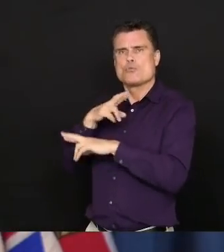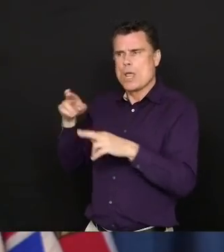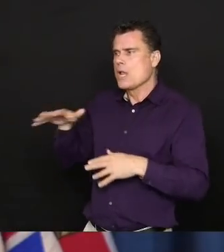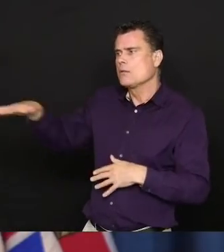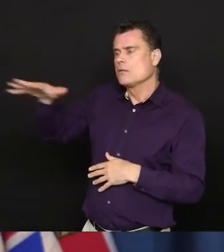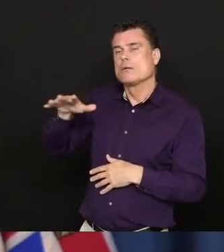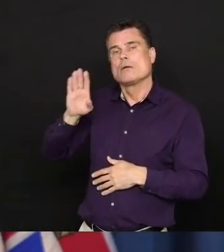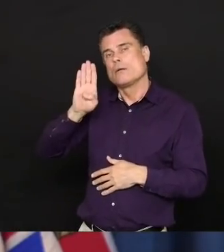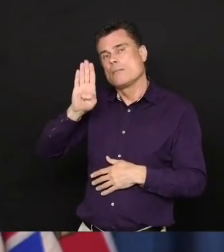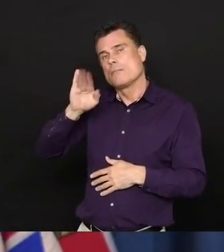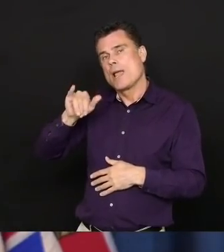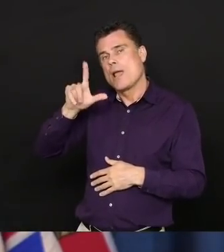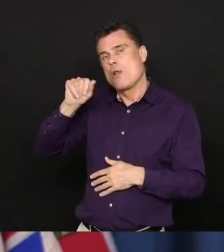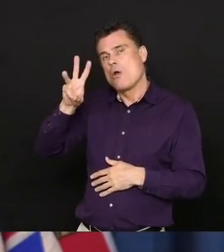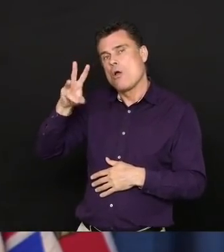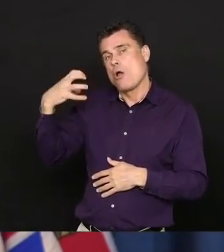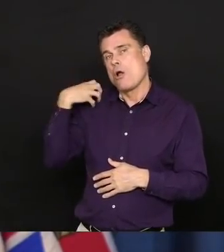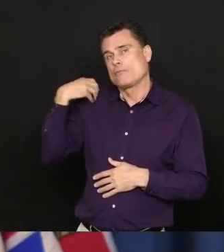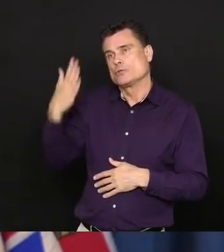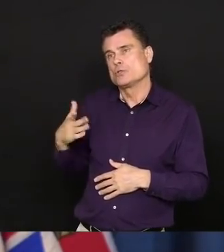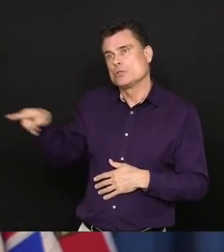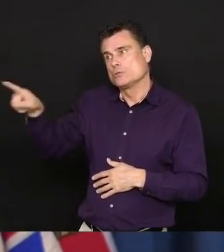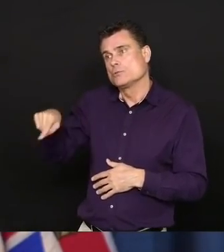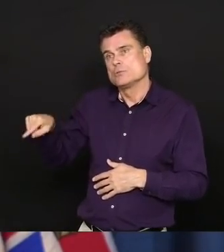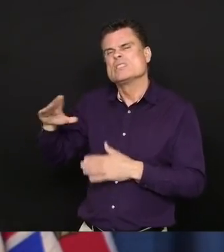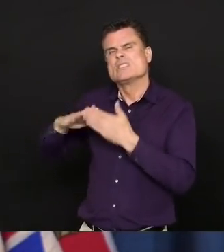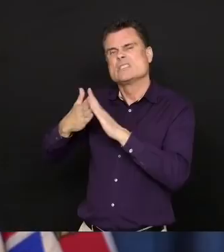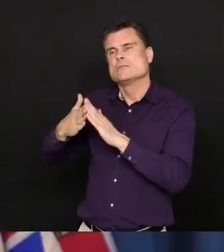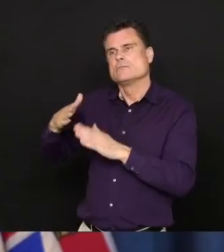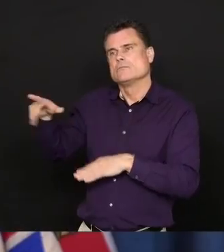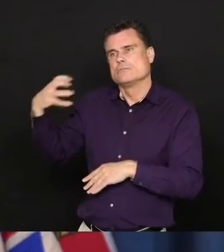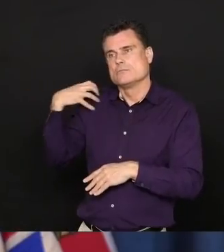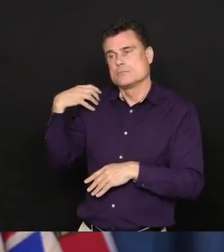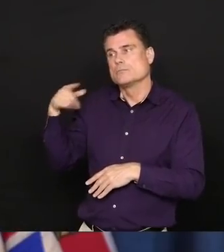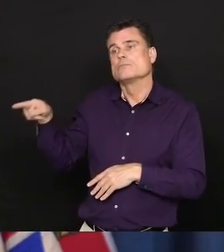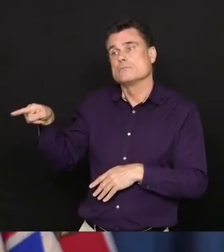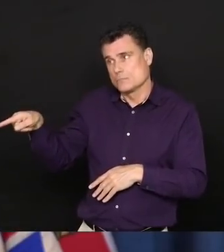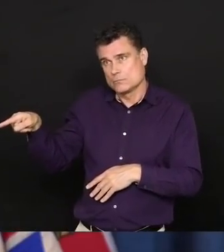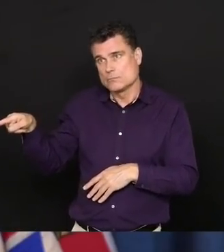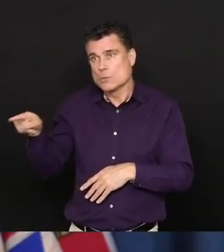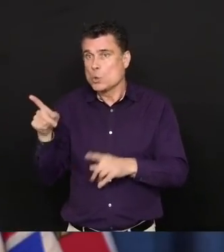people are aware of what the restrictions are and